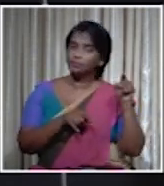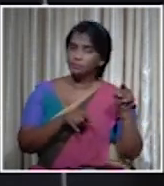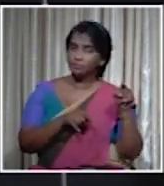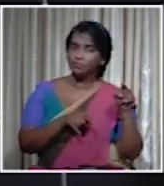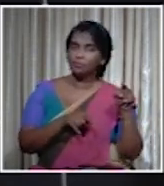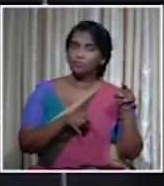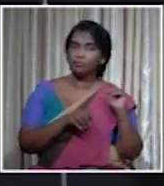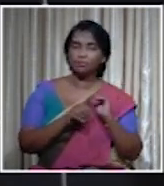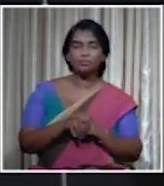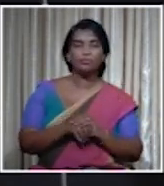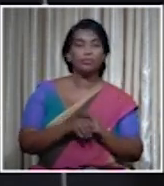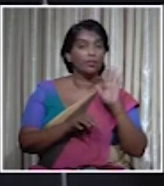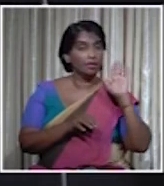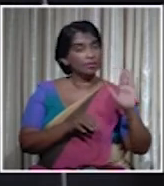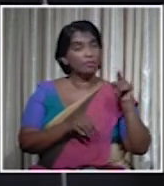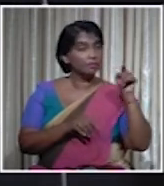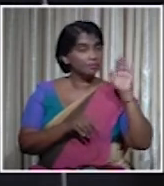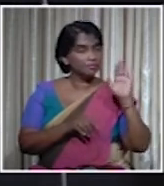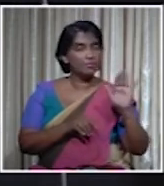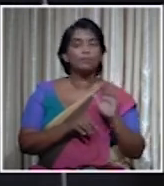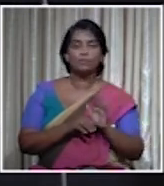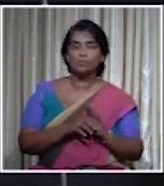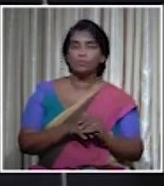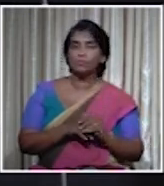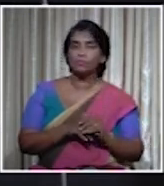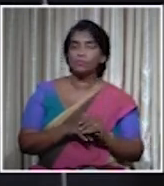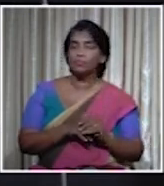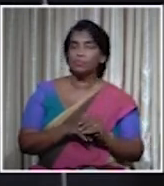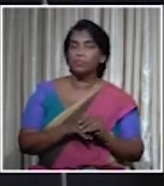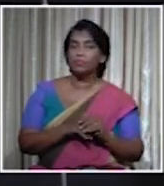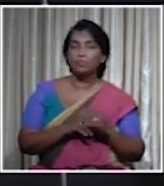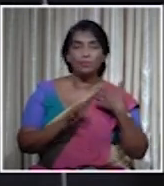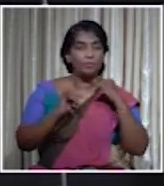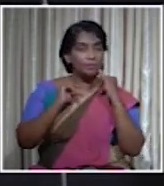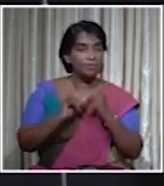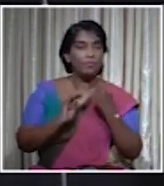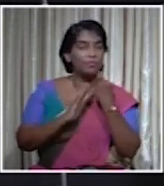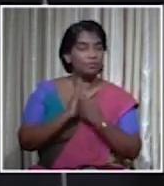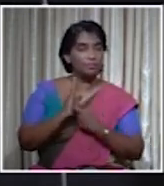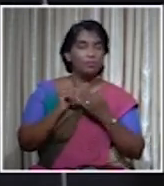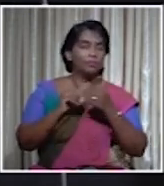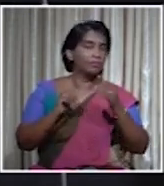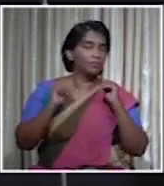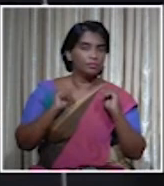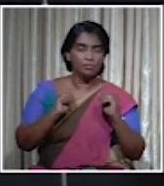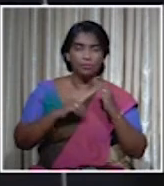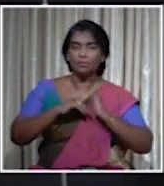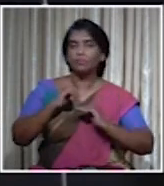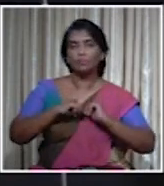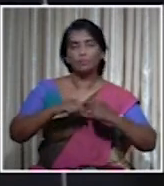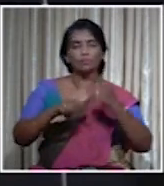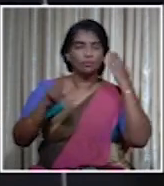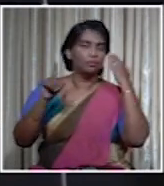he also has to oversee the criminal justice system, that all the prosecutorial functions regarding criminal matters comes under him.